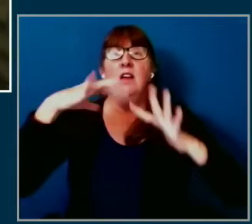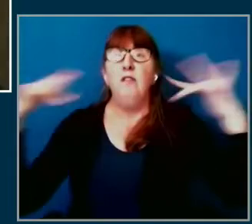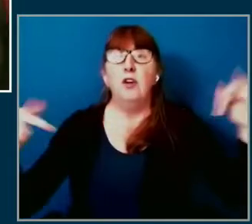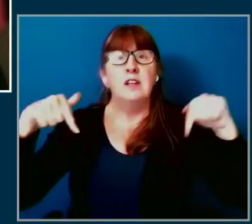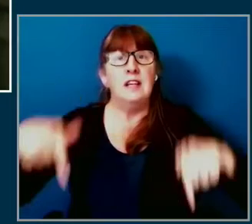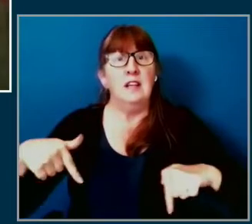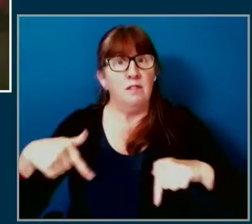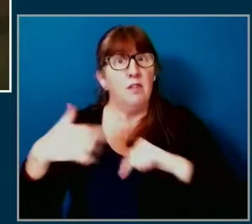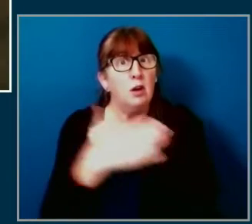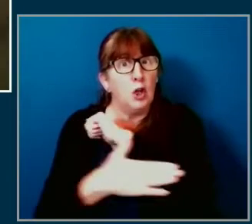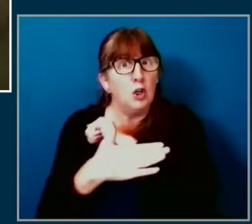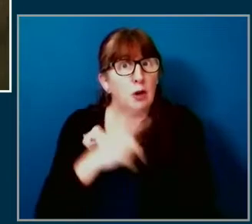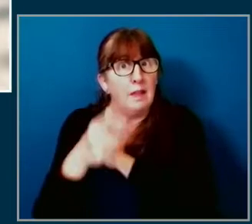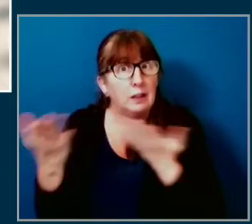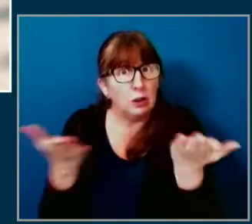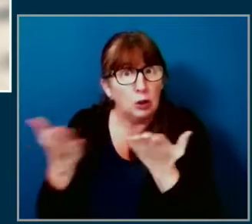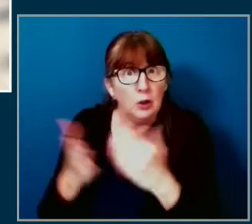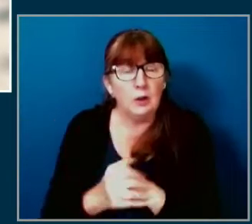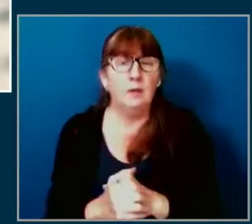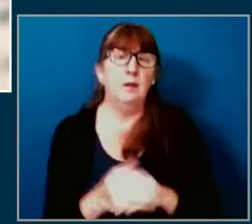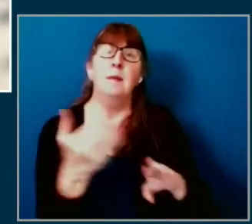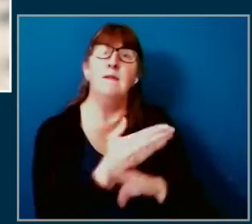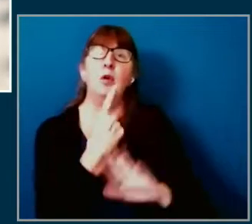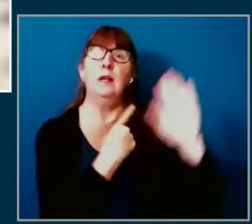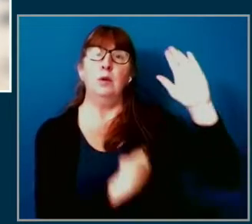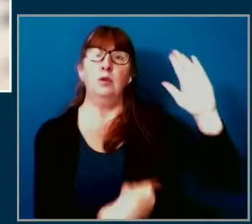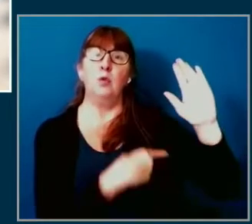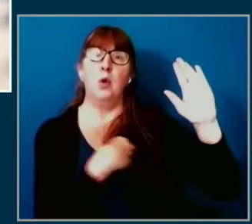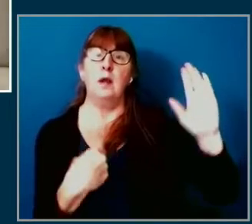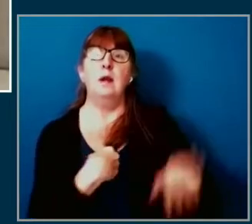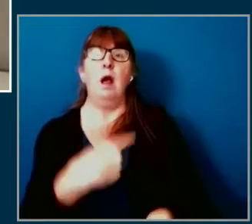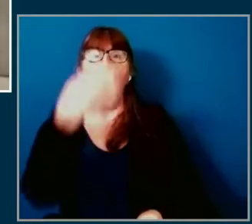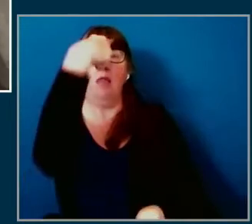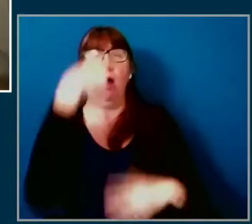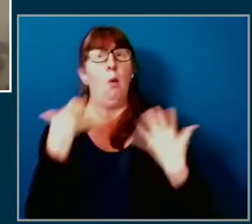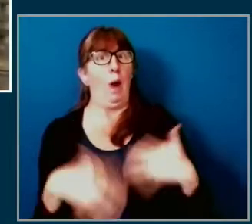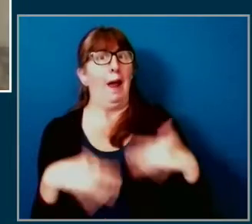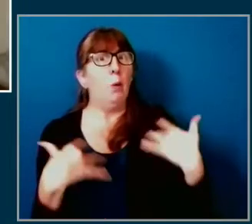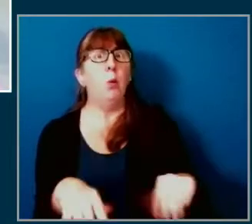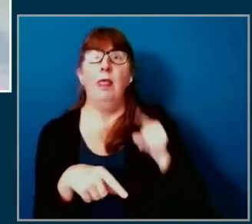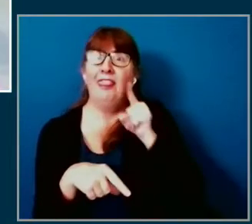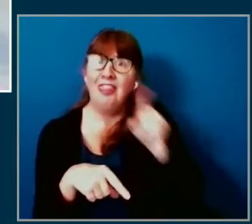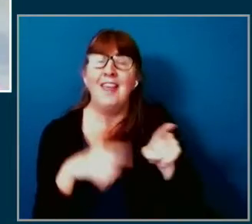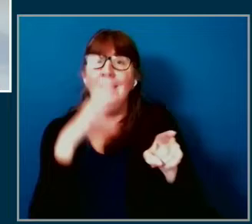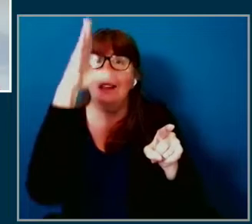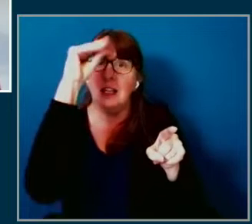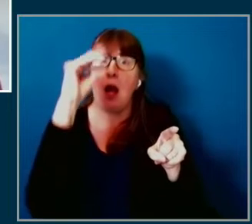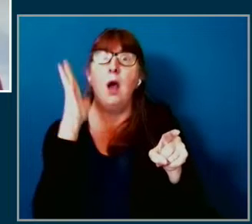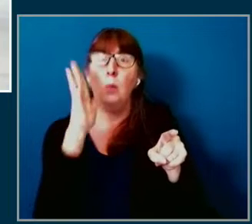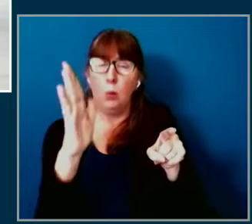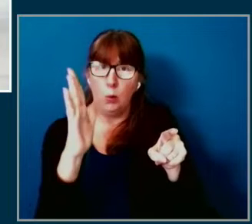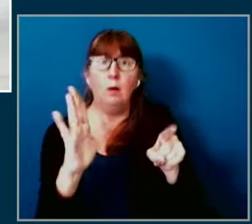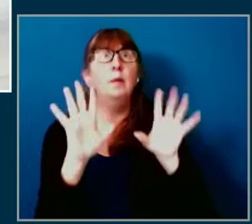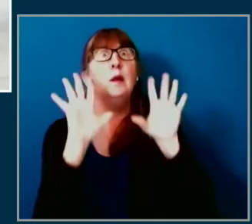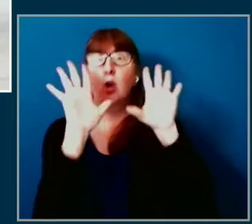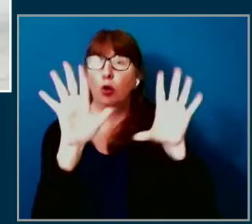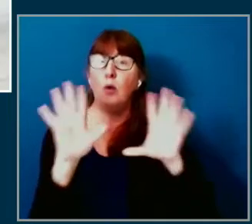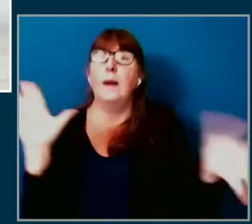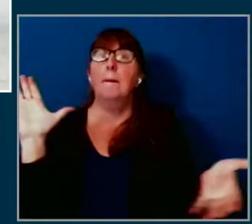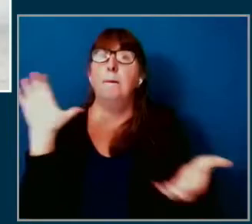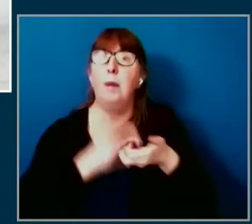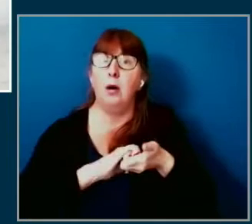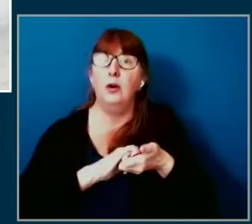serves. Even before he was sworn in, I thought, wow, this guy is going to make a great partner in the